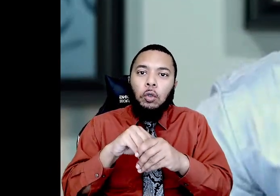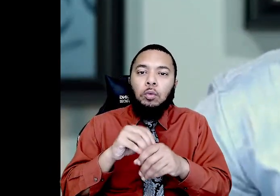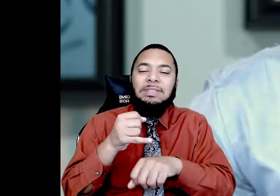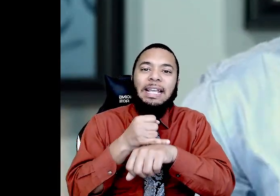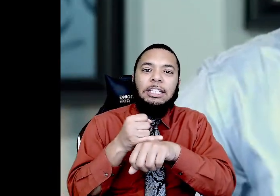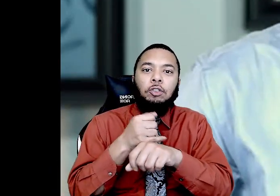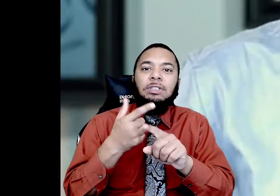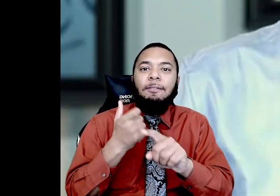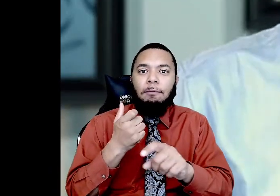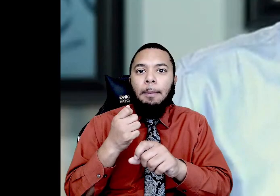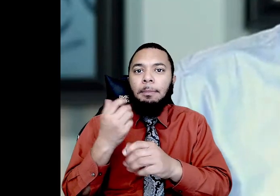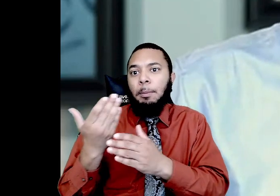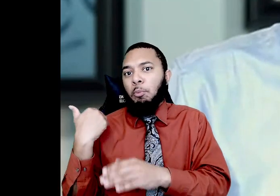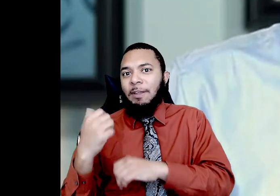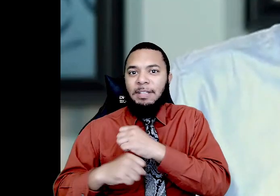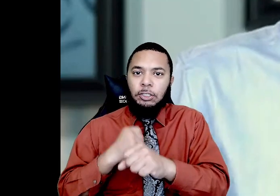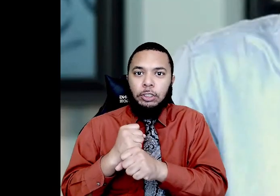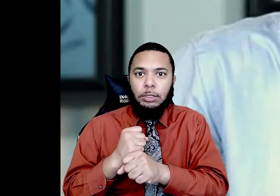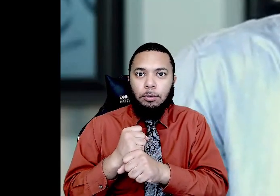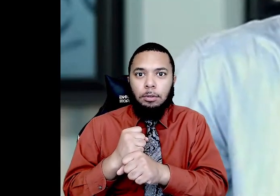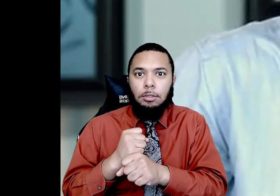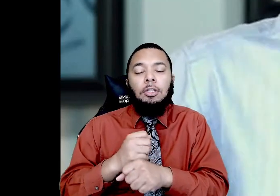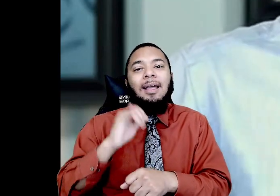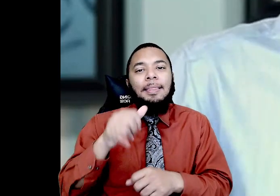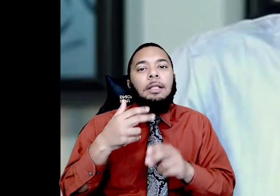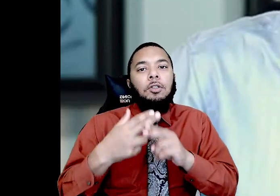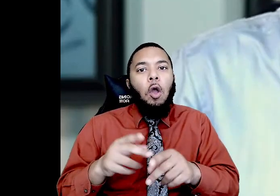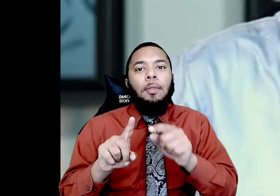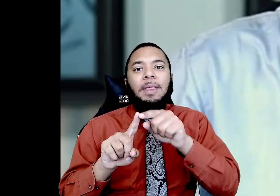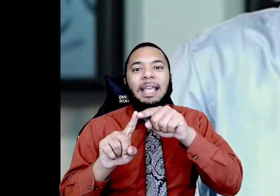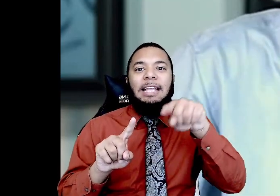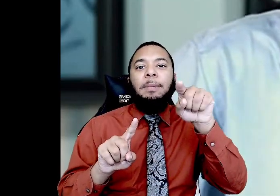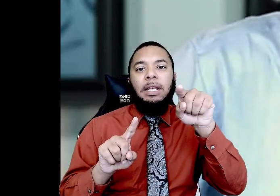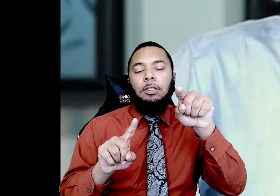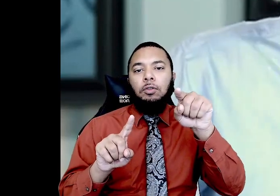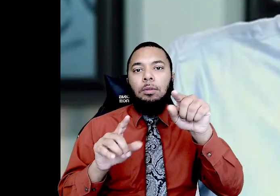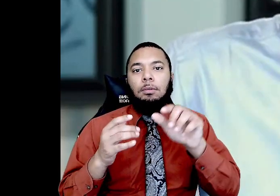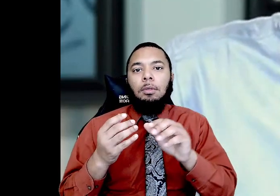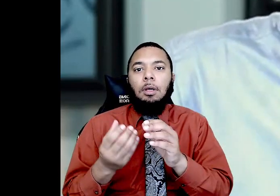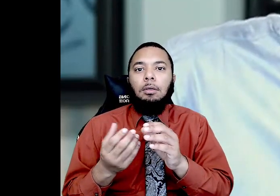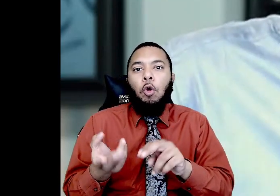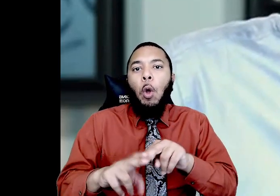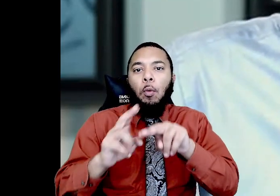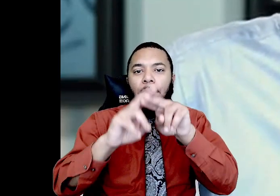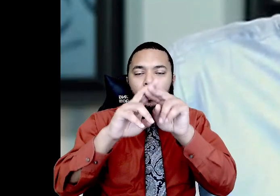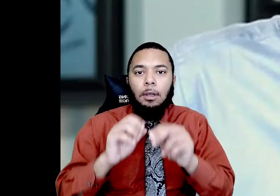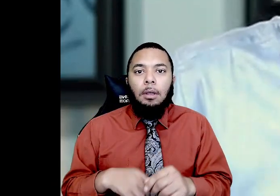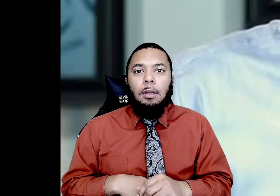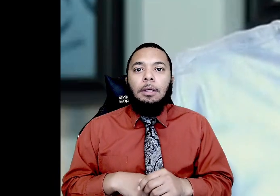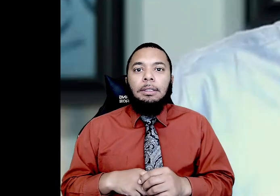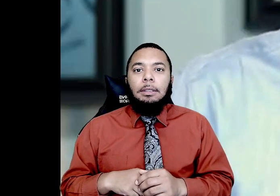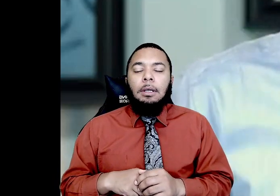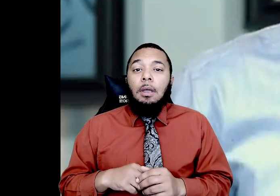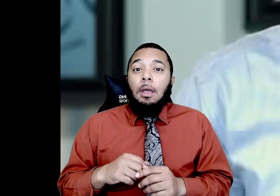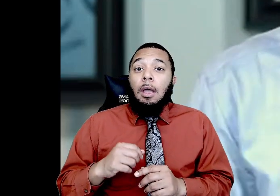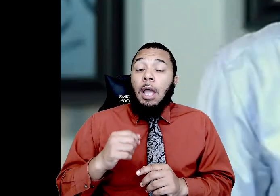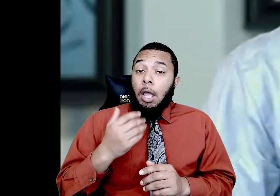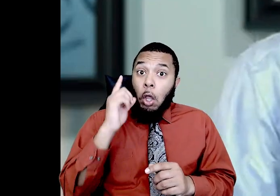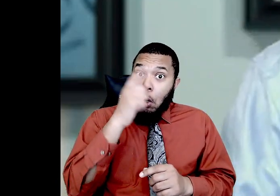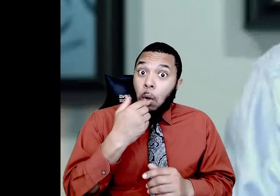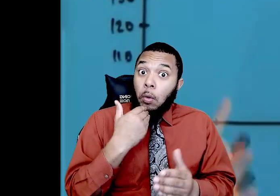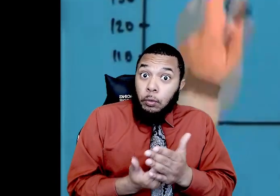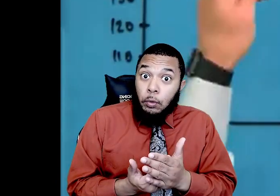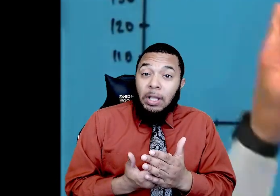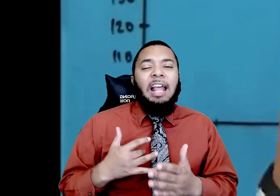you get an exponential growth curve. It looks amazing, and it feels even better when it's in your pocket. So let's look at the math behind